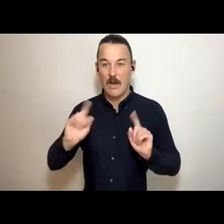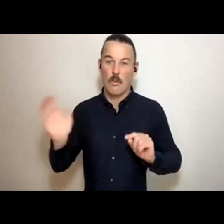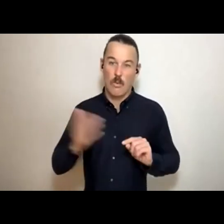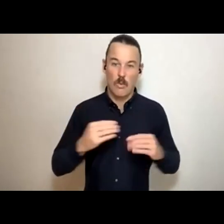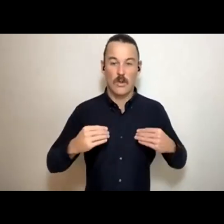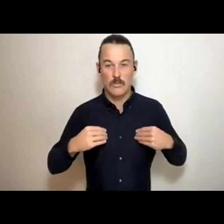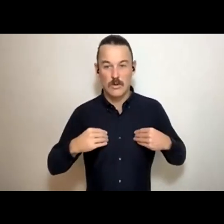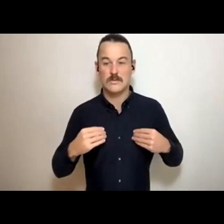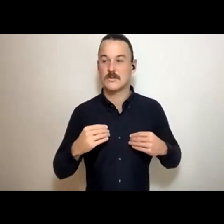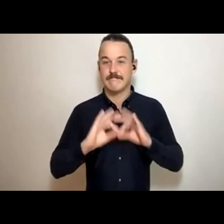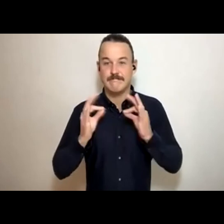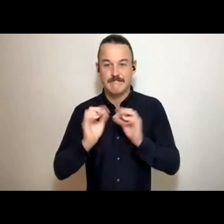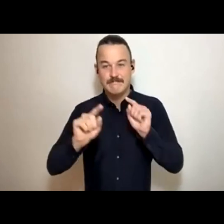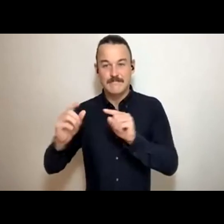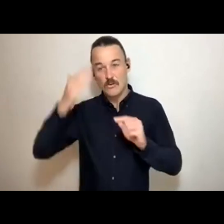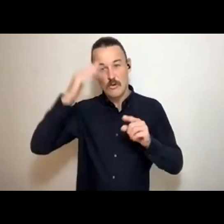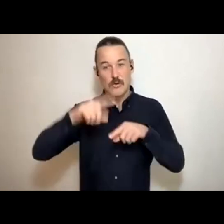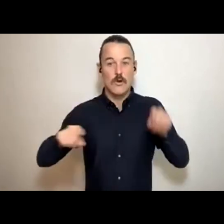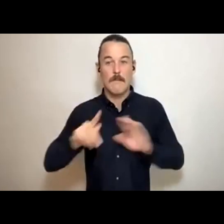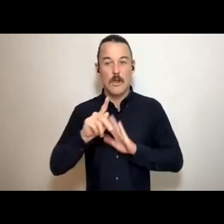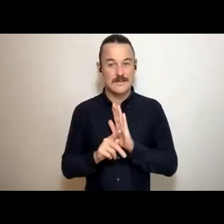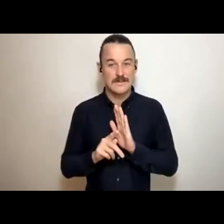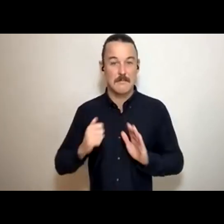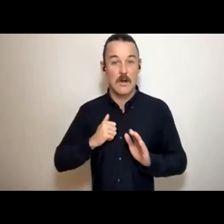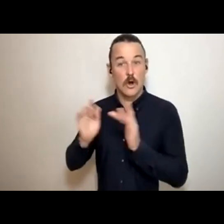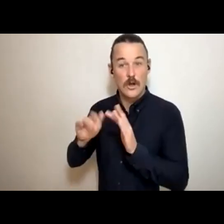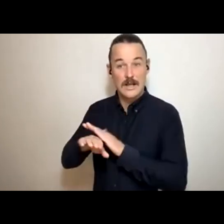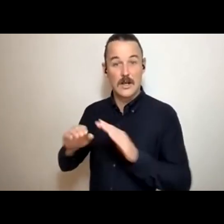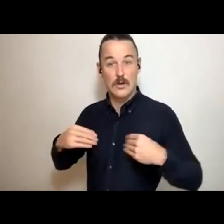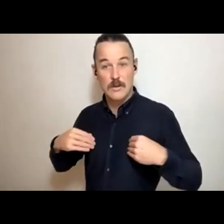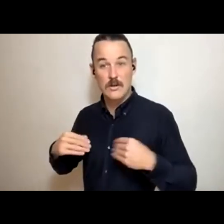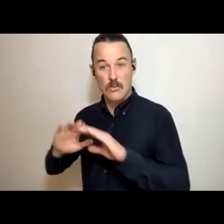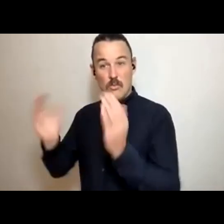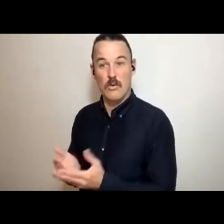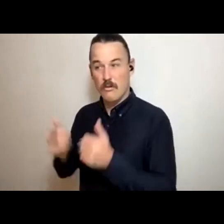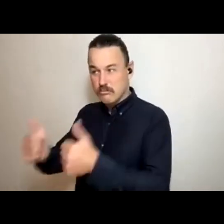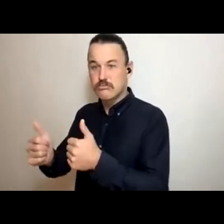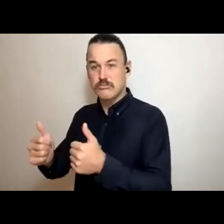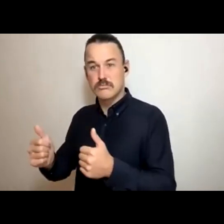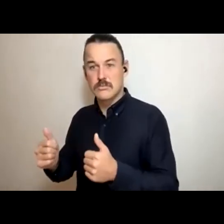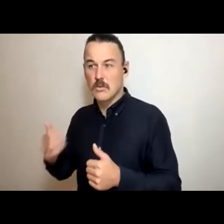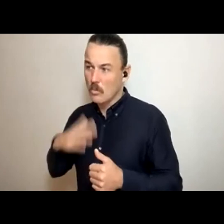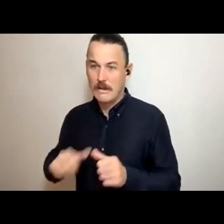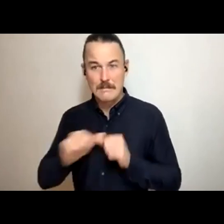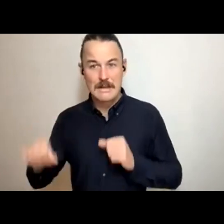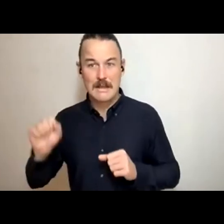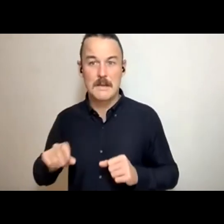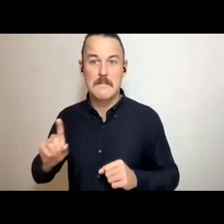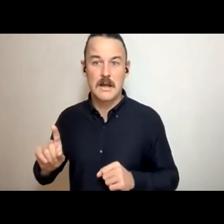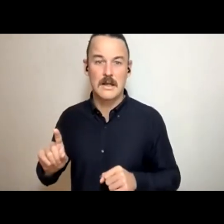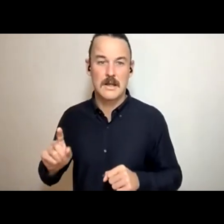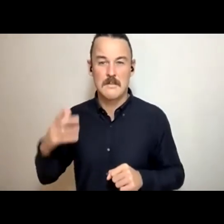my contacts in the corporate world are well-meaning, enthusiastic, sincere, and devoted, but we must be vigilant that it doesn't become a box